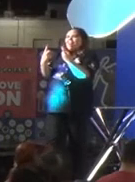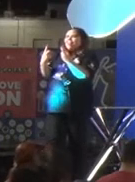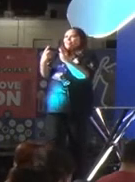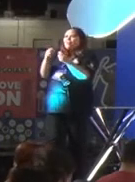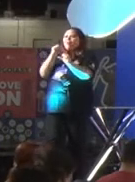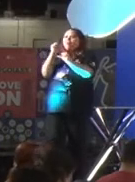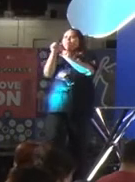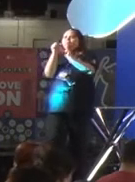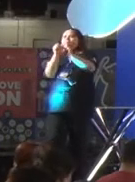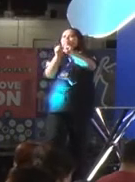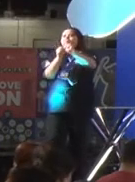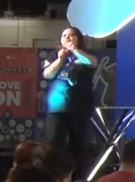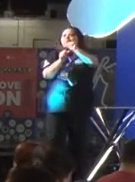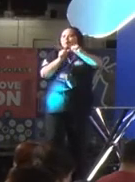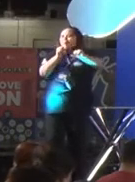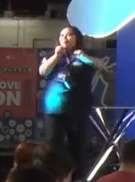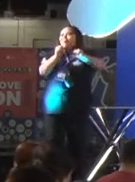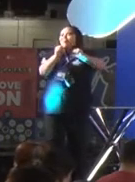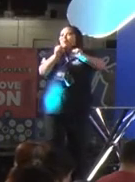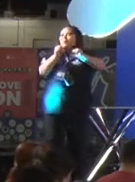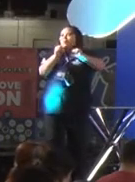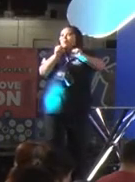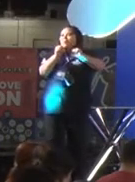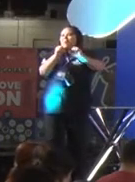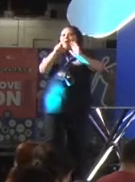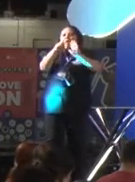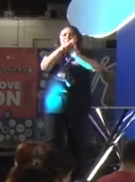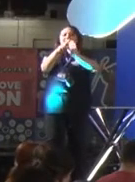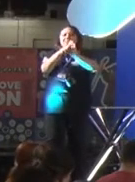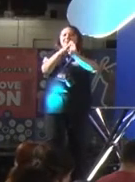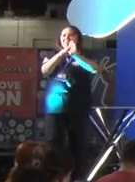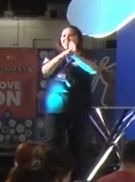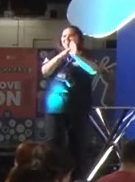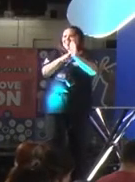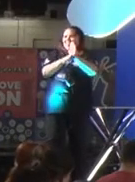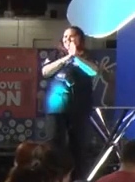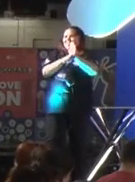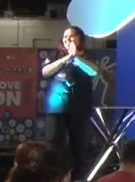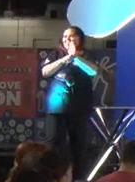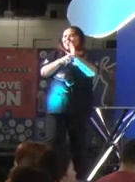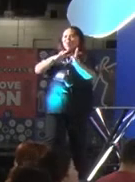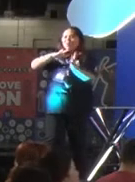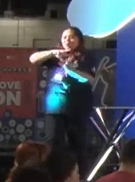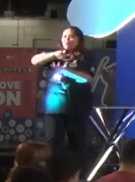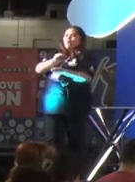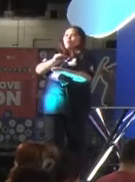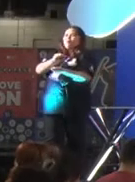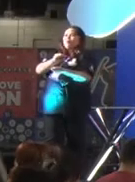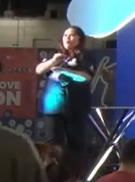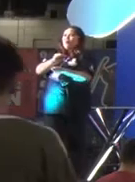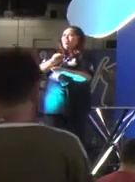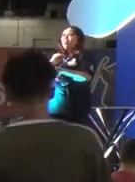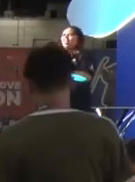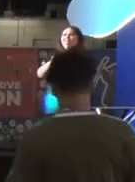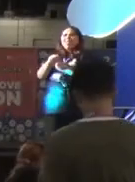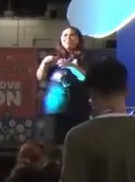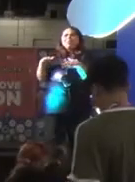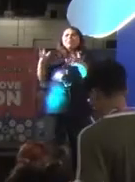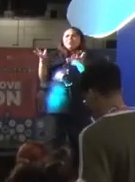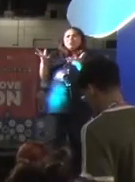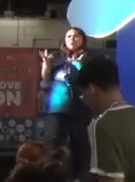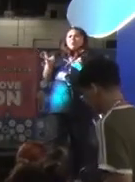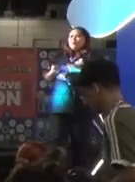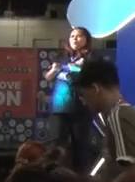source code of the world. And that, to me, is so impressive and worthwhile.